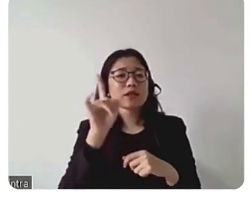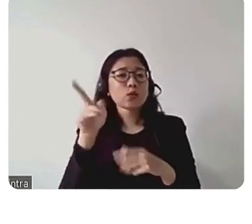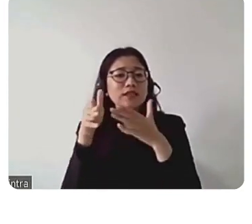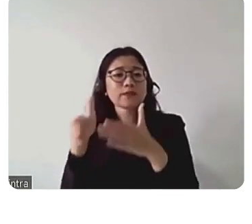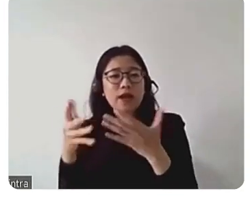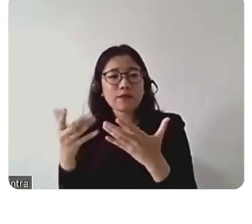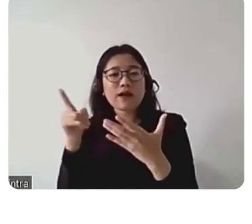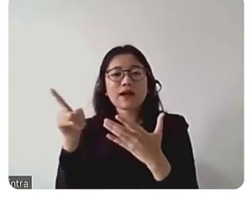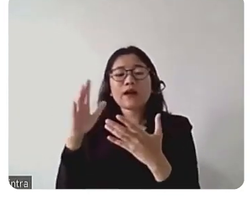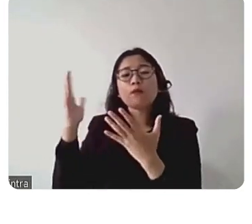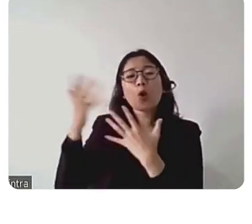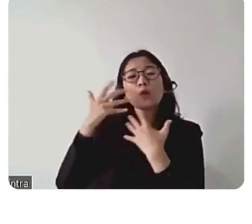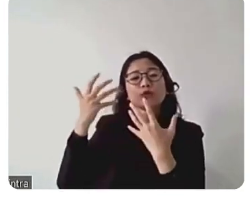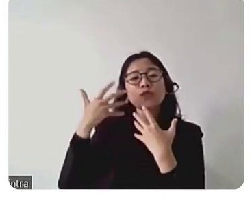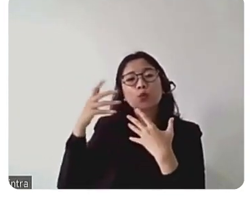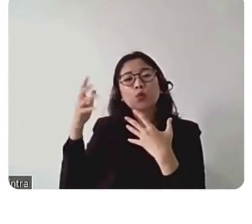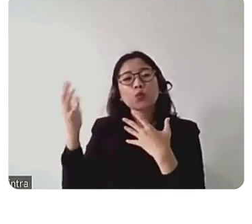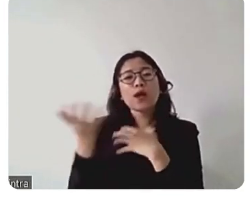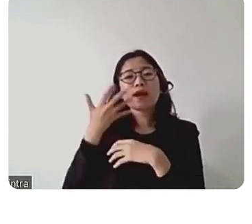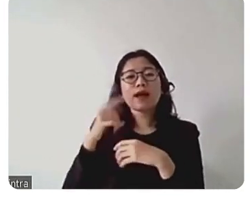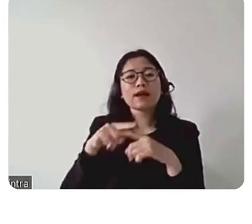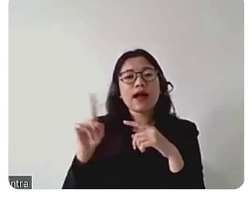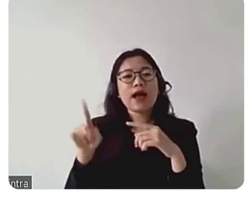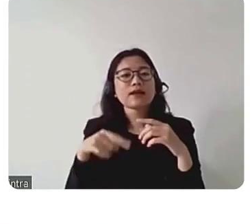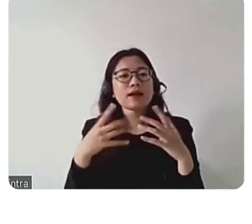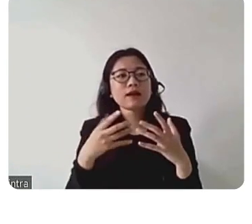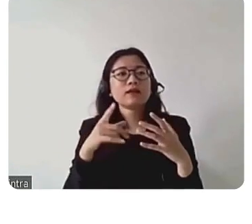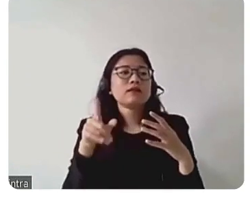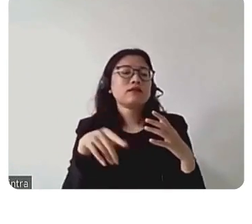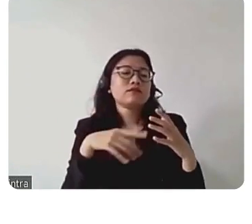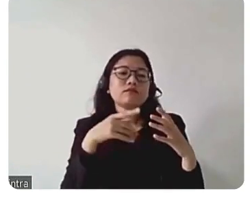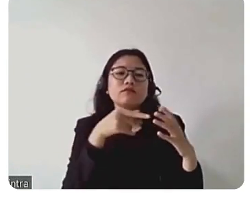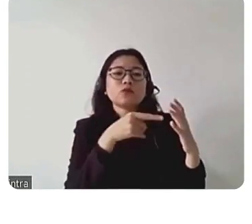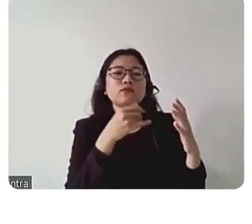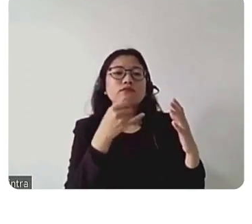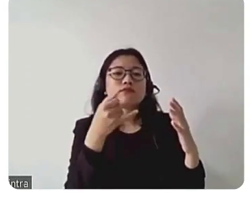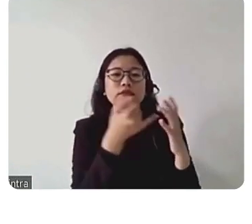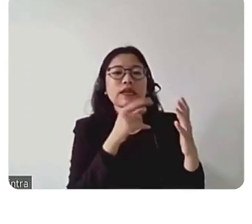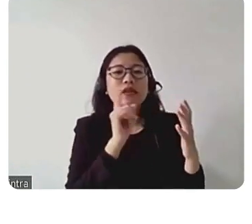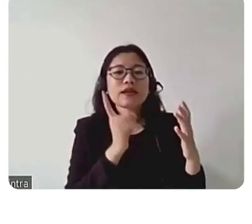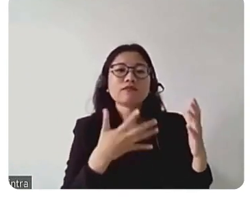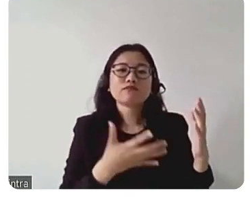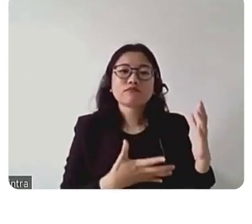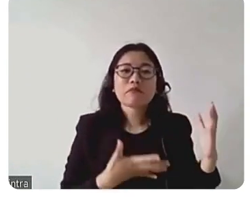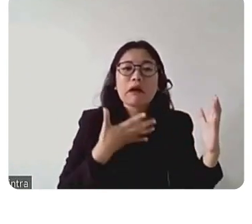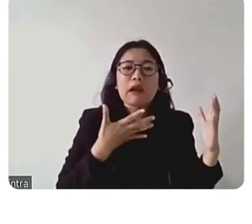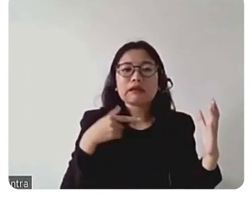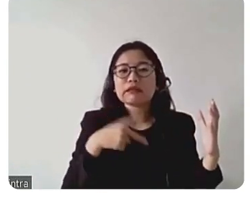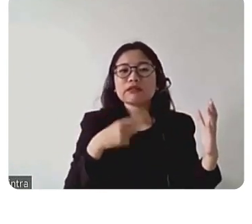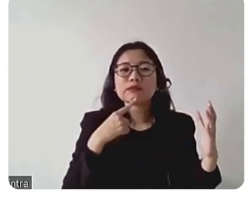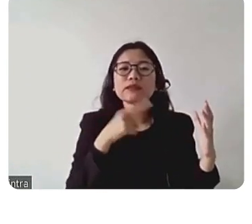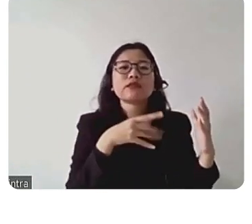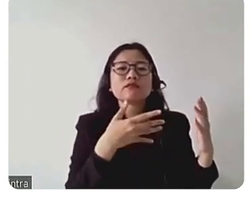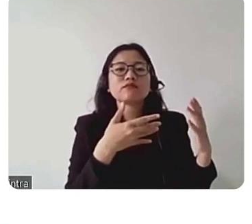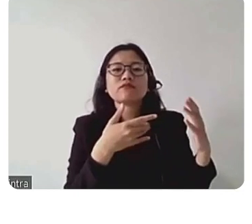pollution. The very substance of life, the air we breathe, is under attack. The attack